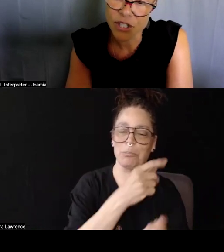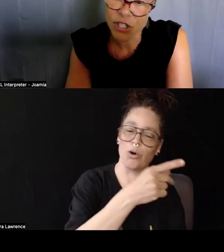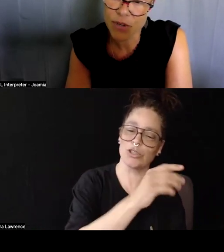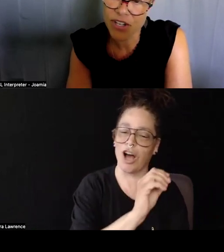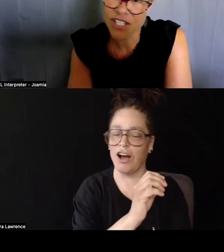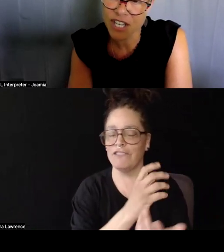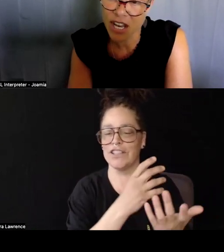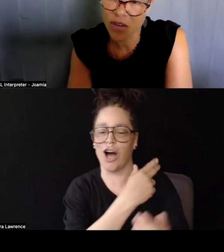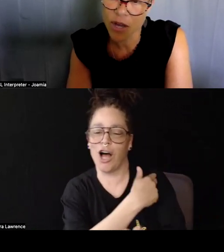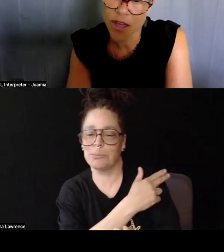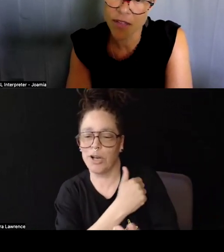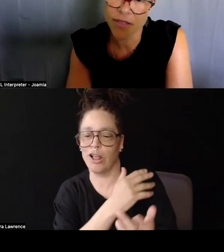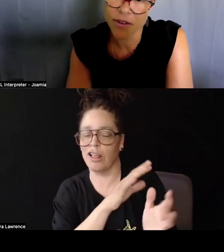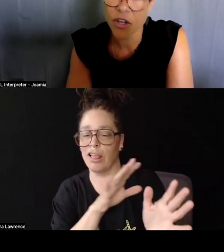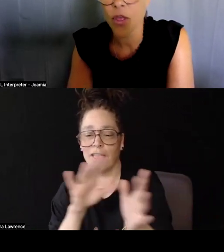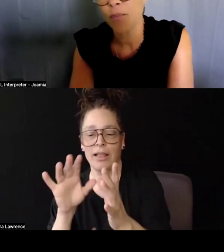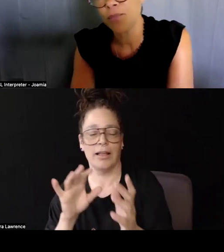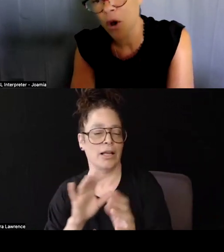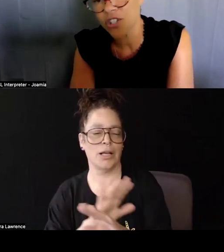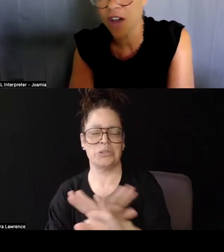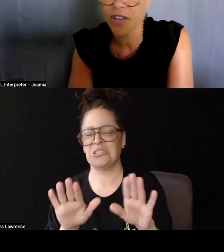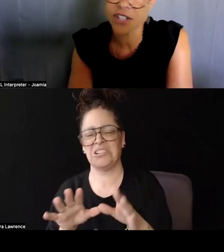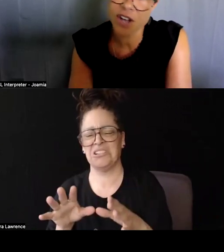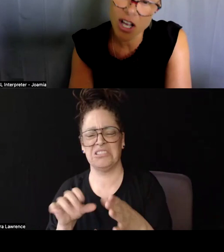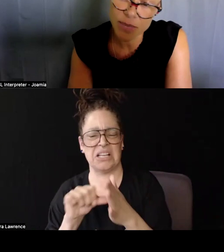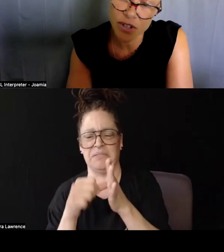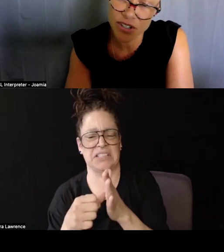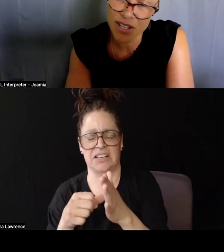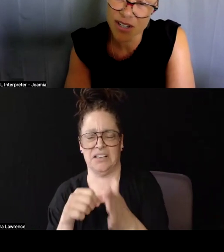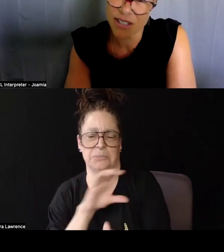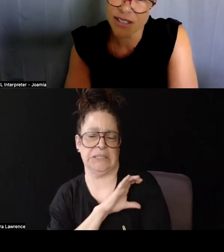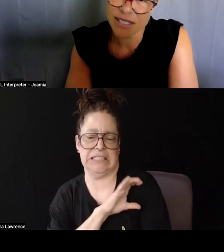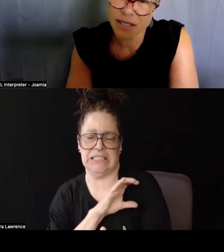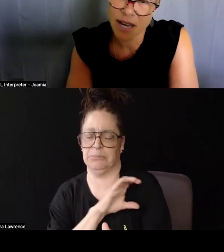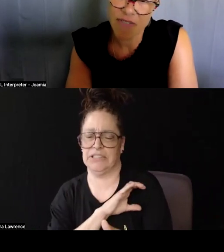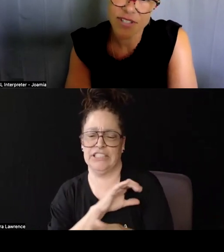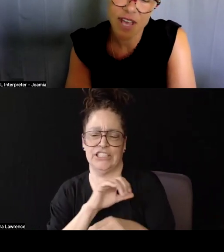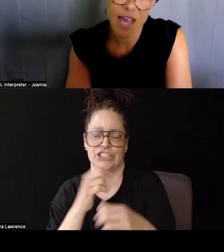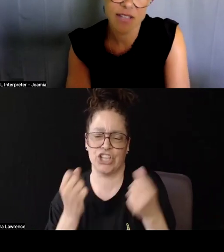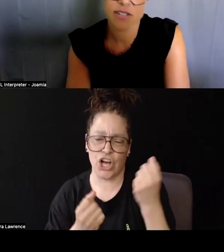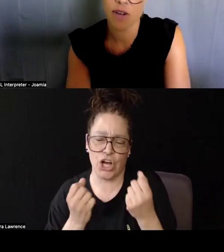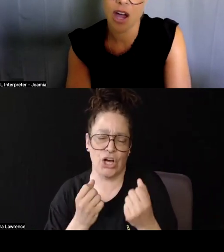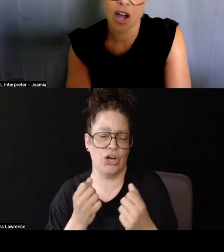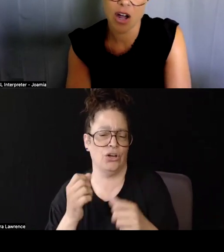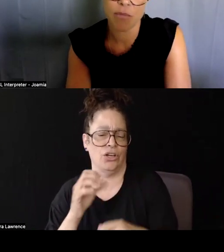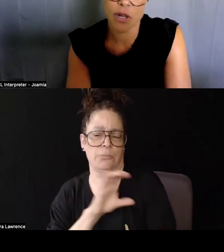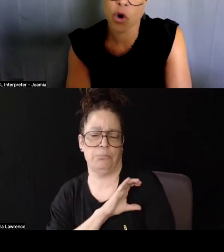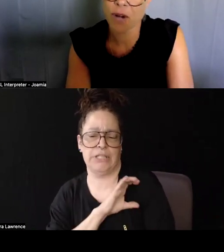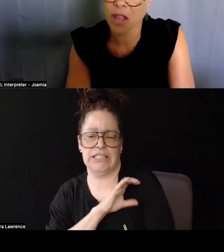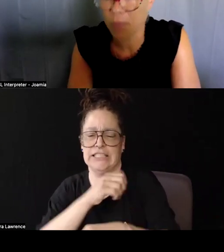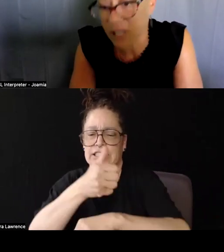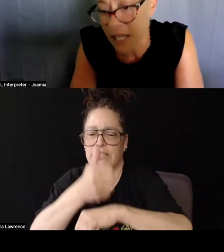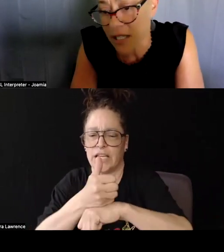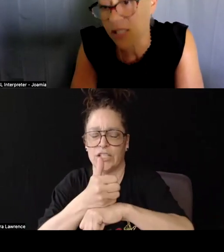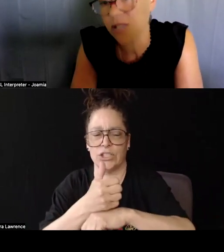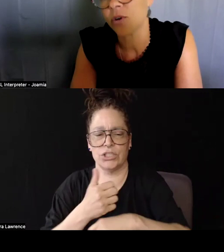your community scene with, the post office and hospitals. Let's not emphasize